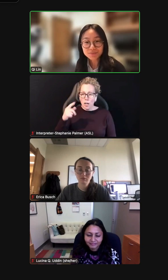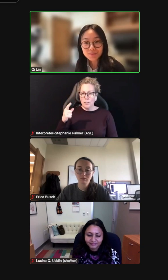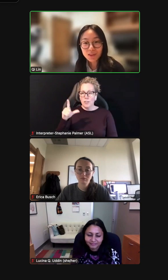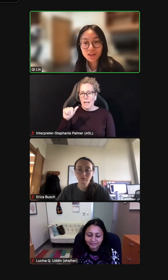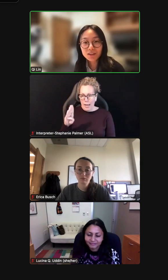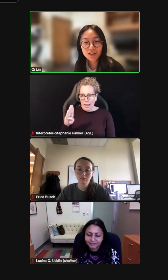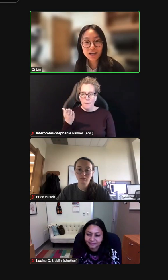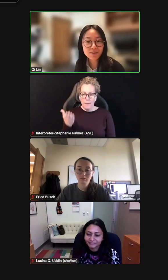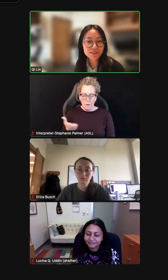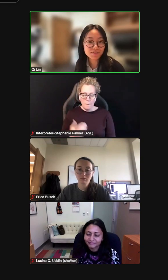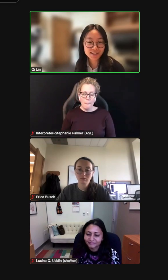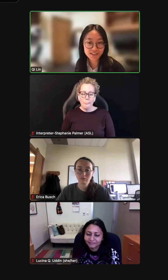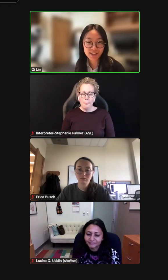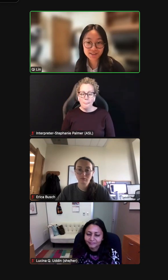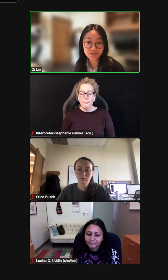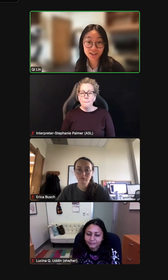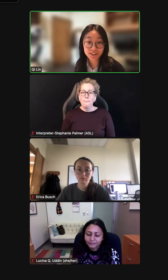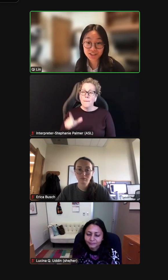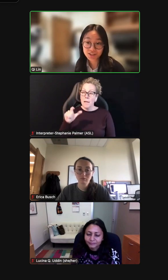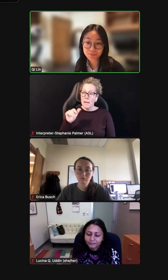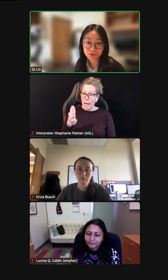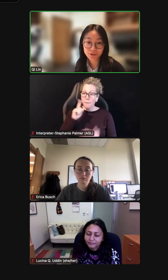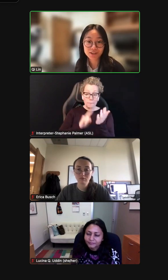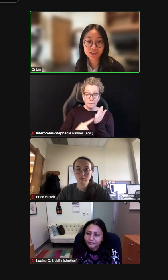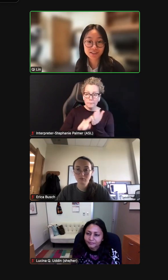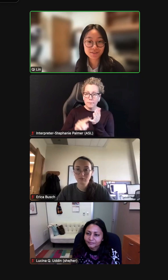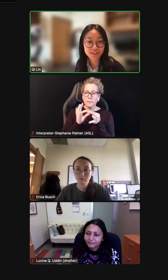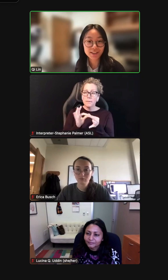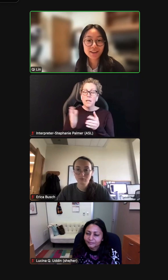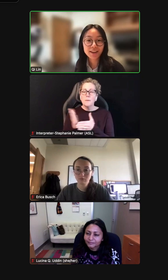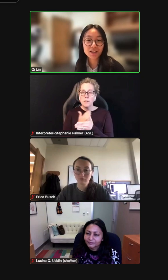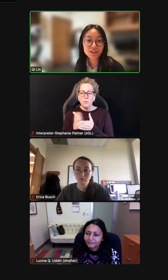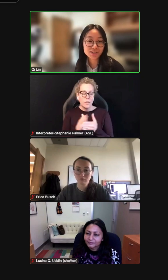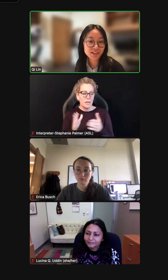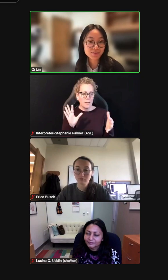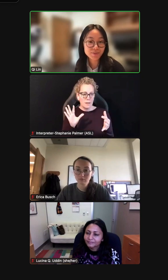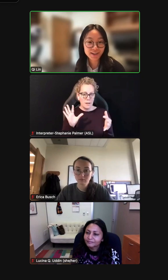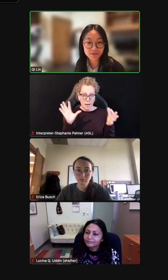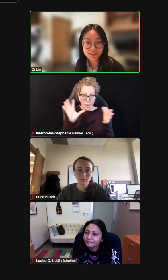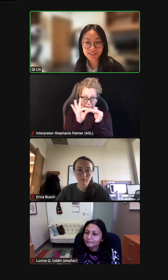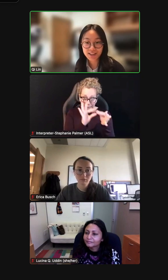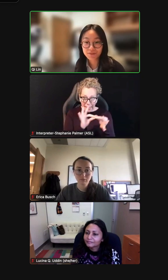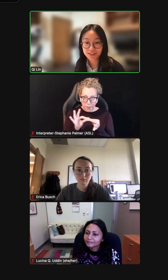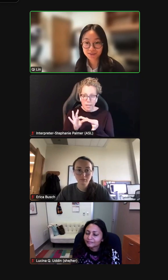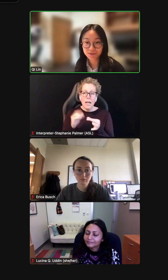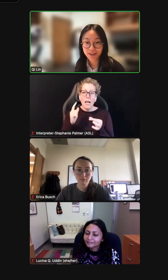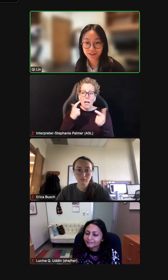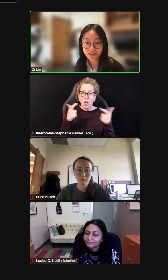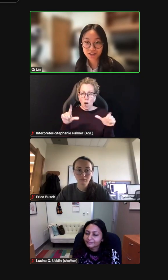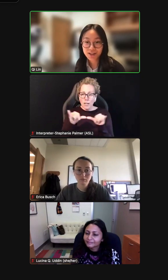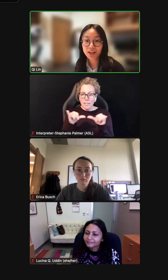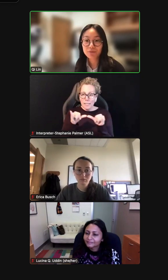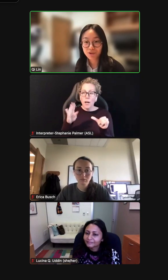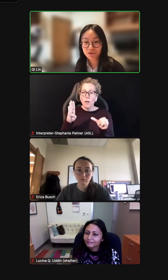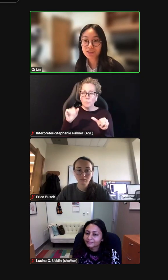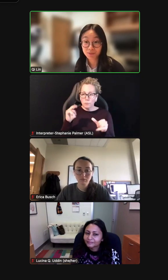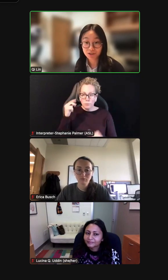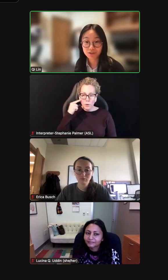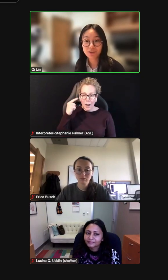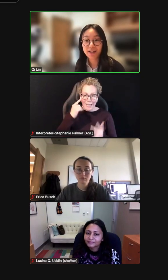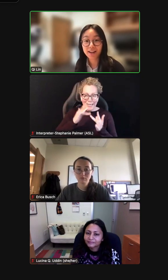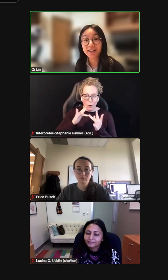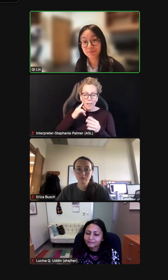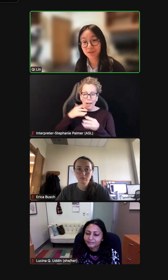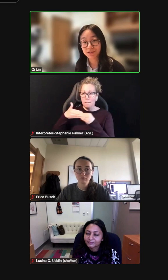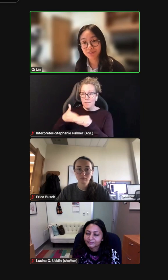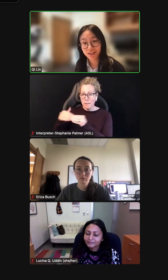there. Her lab investigates the relationship between connectivity in large-scale brain networks and flexible behavior in both